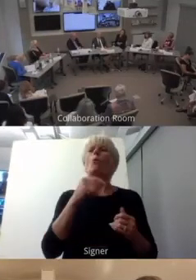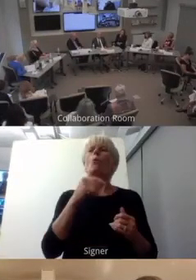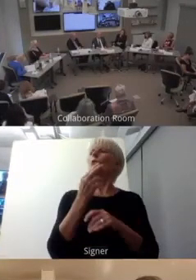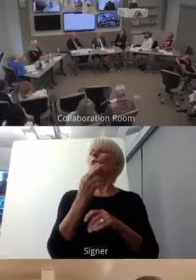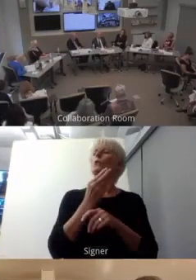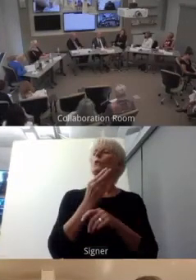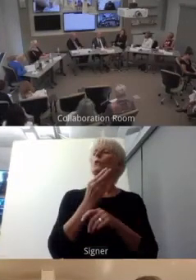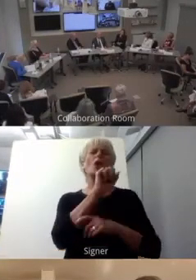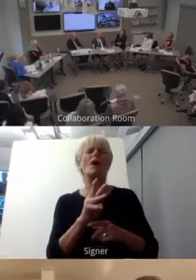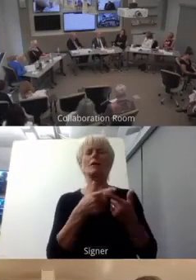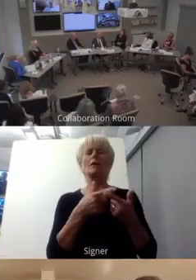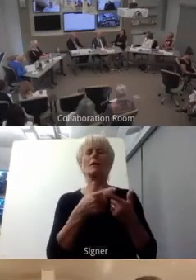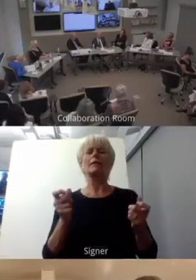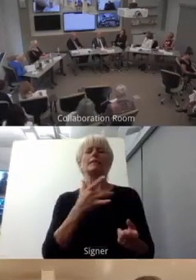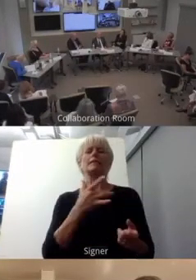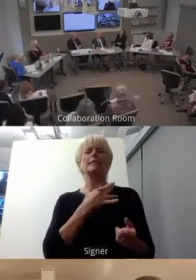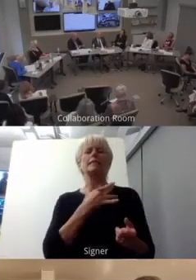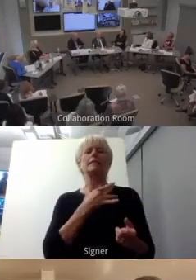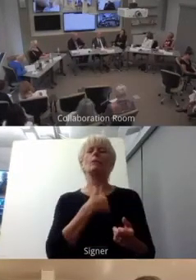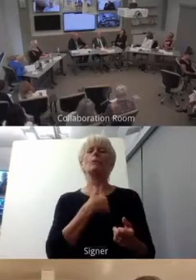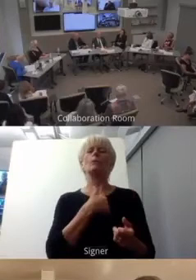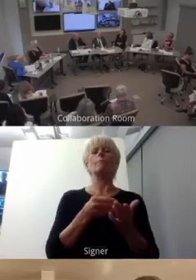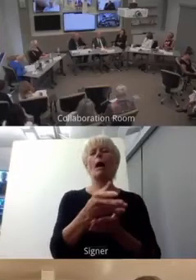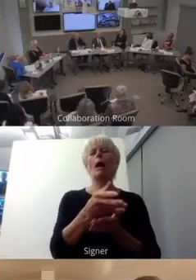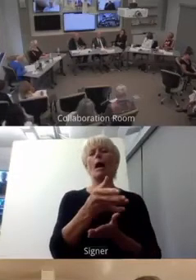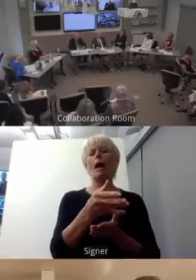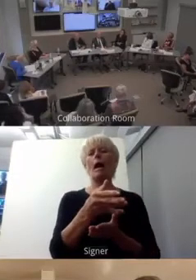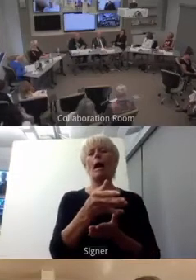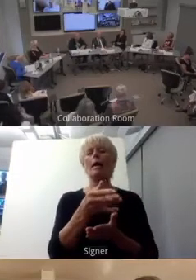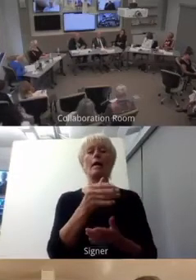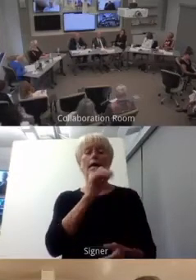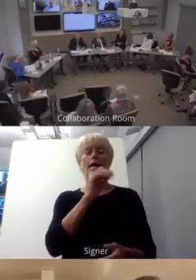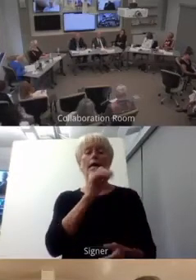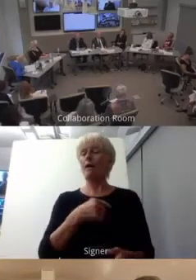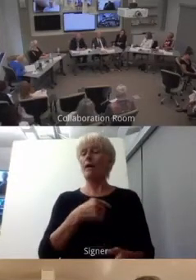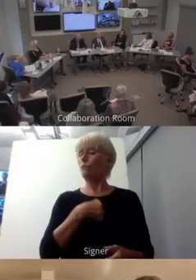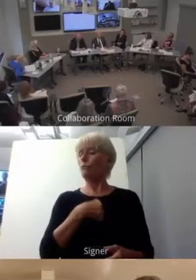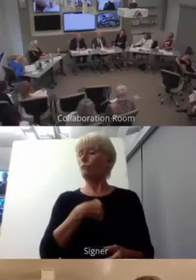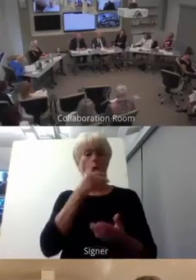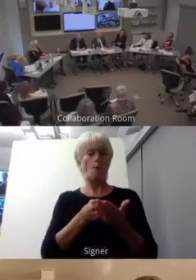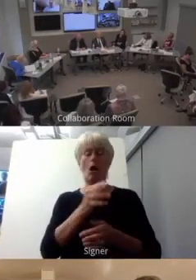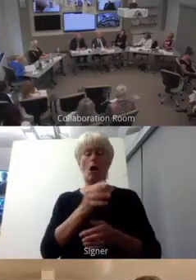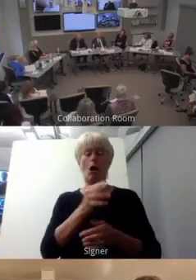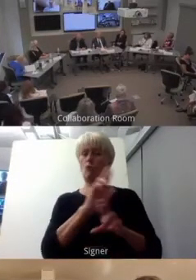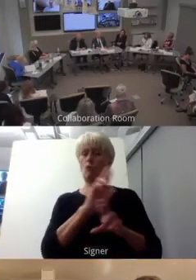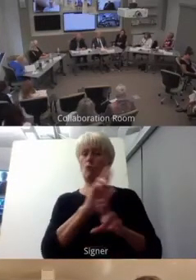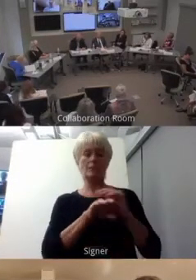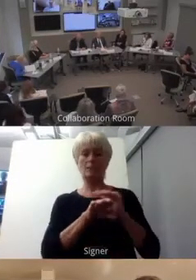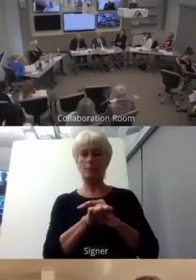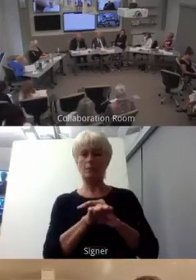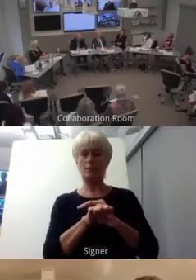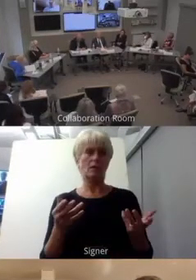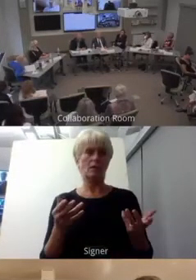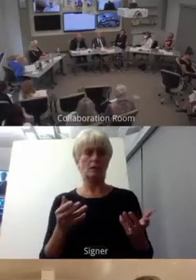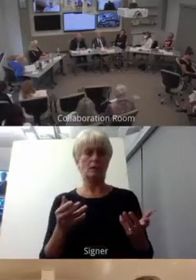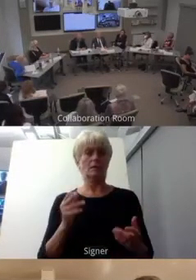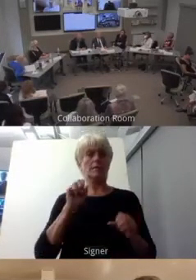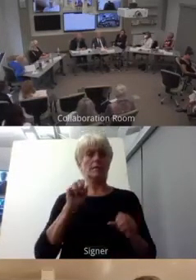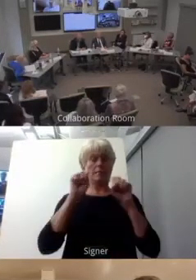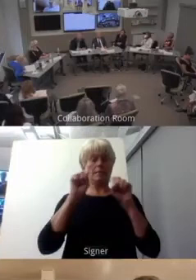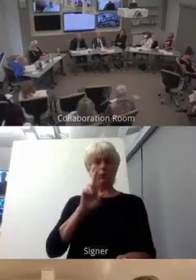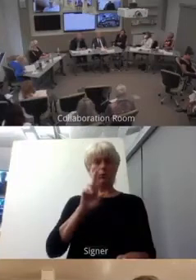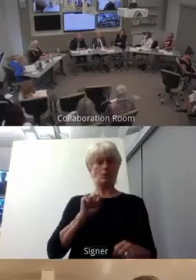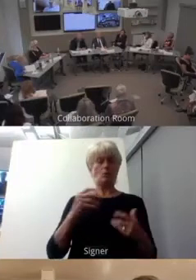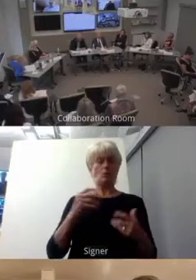it accessible, the way our system works here in the US is that if somebody uses our technology and finds